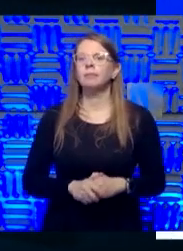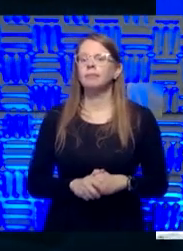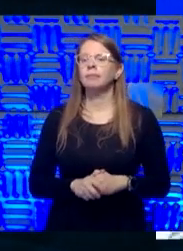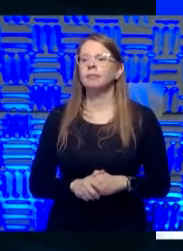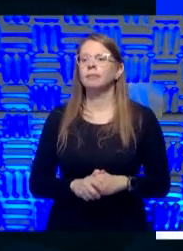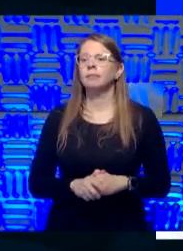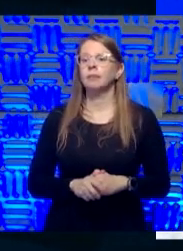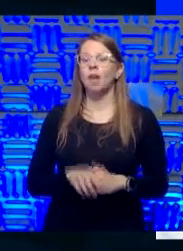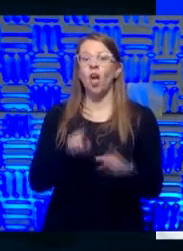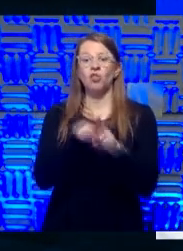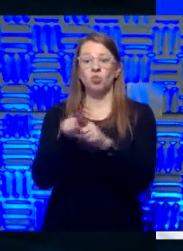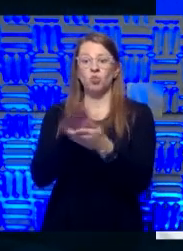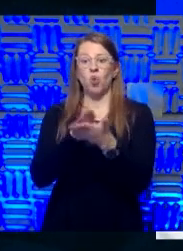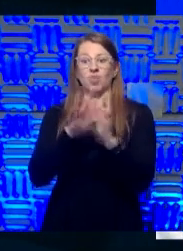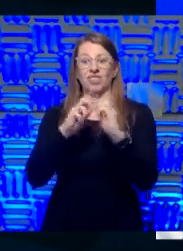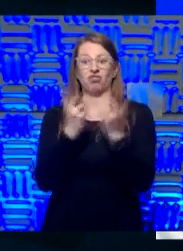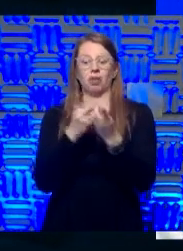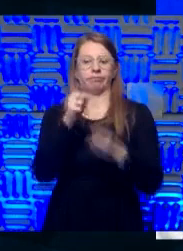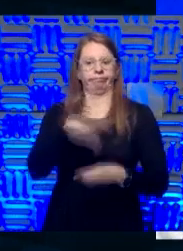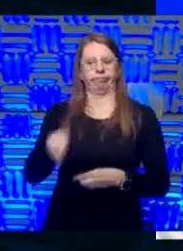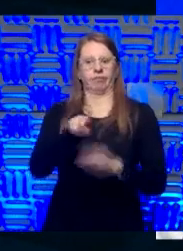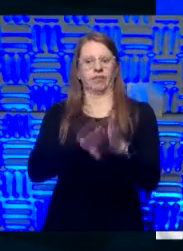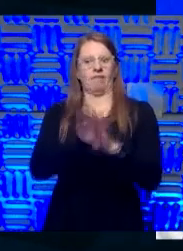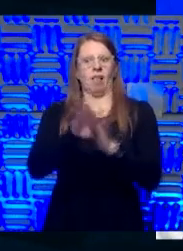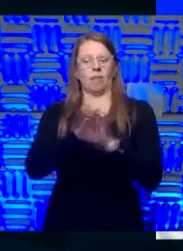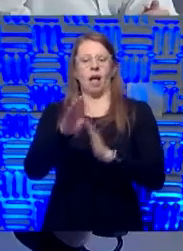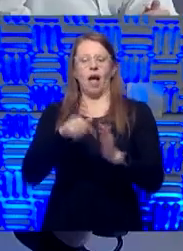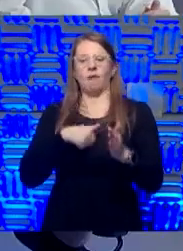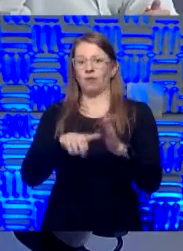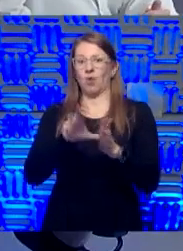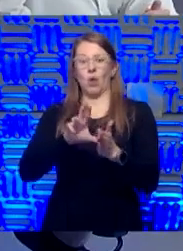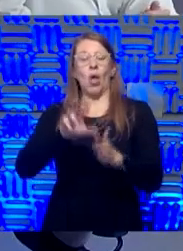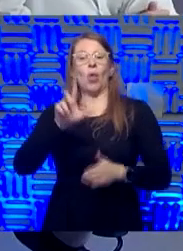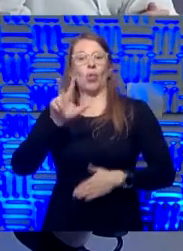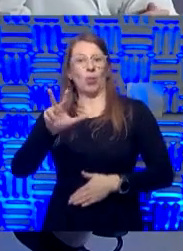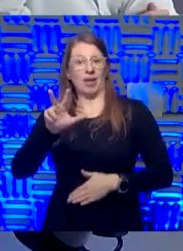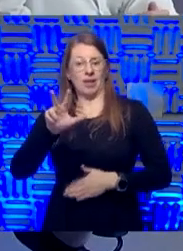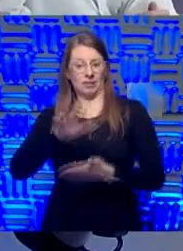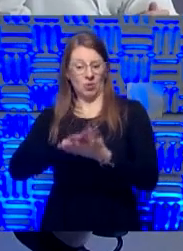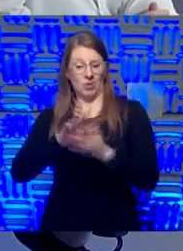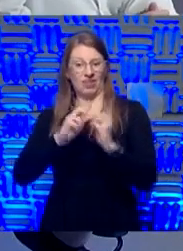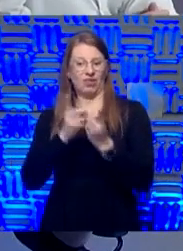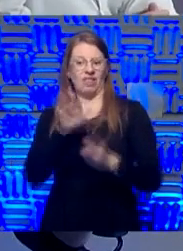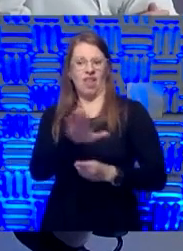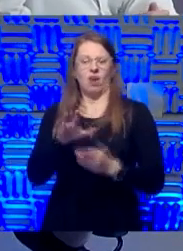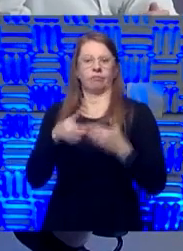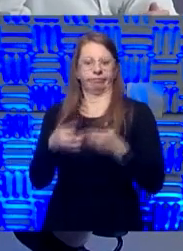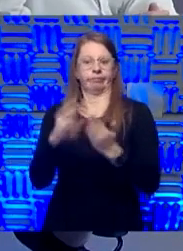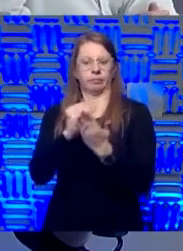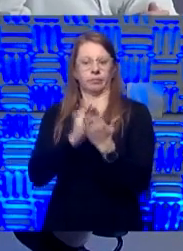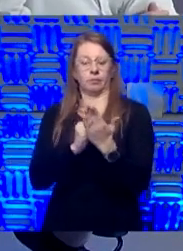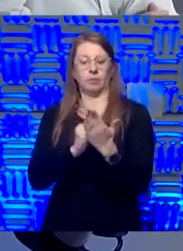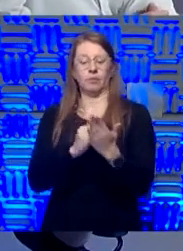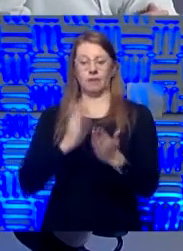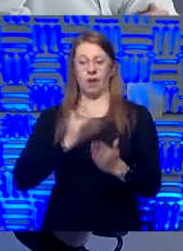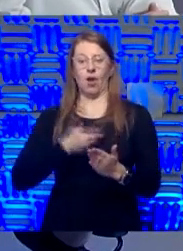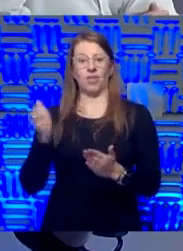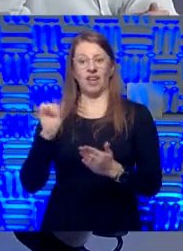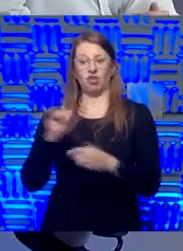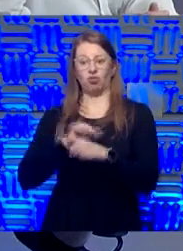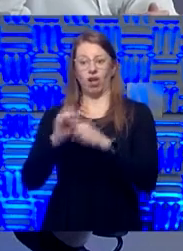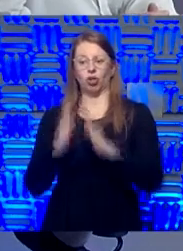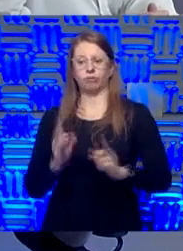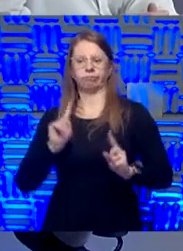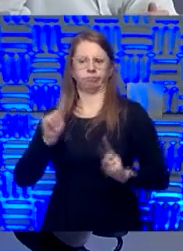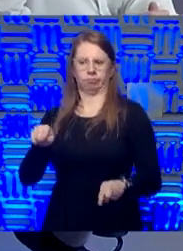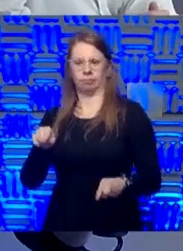So the school districts, they're all developing, and I've reviewed 3 school district guidelines, and again, we try with our athletic trainers going out there, making